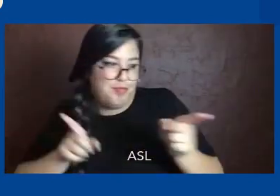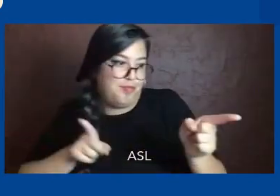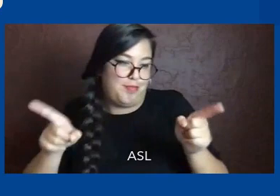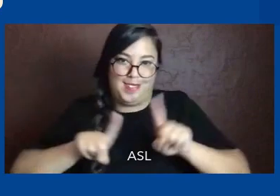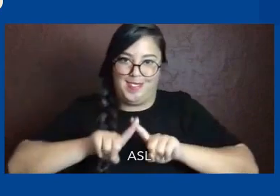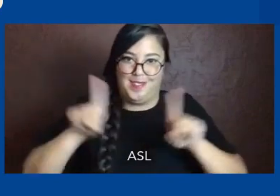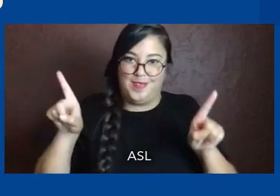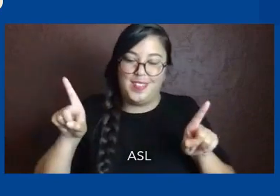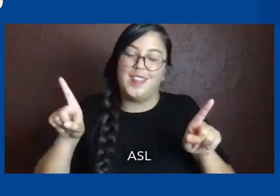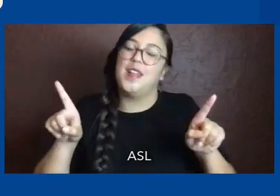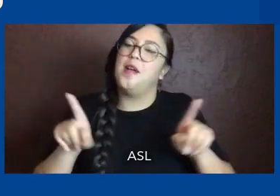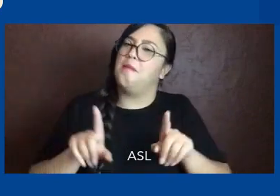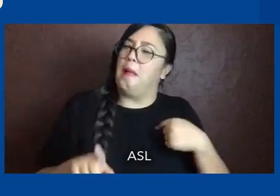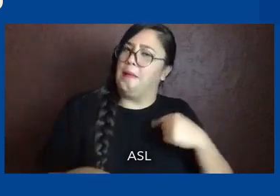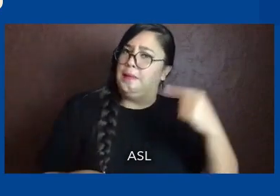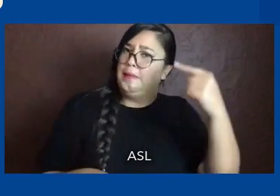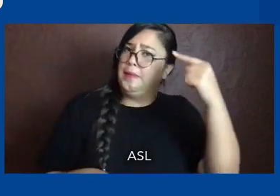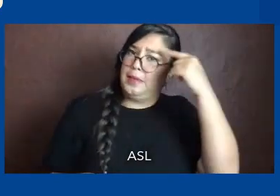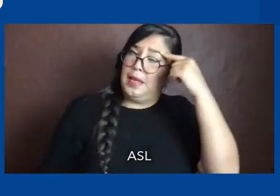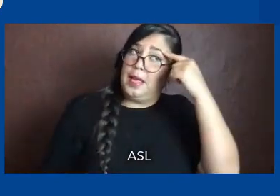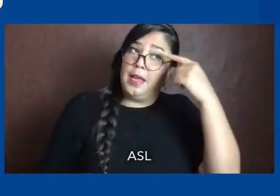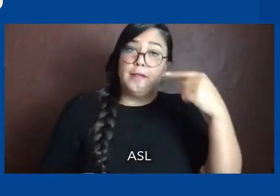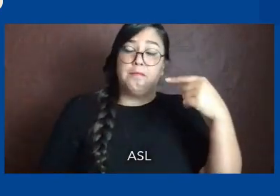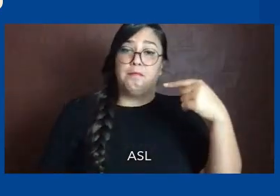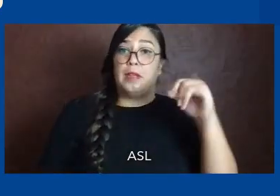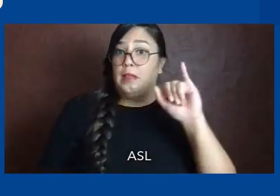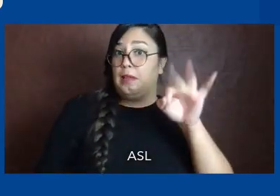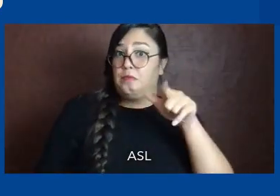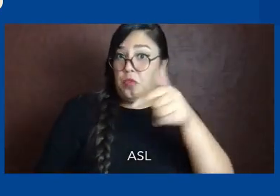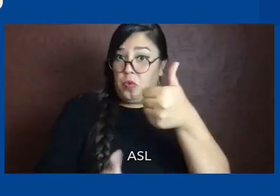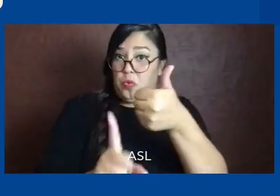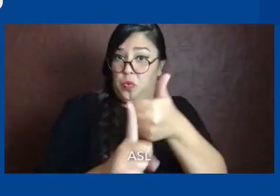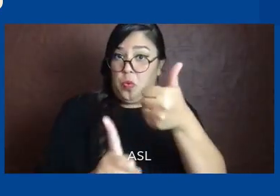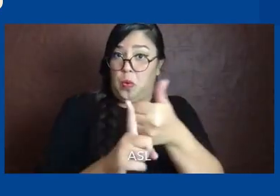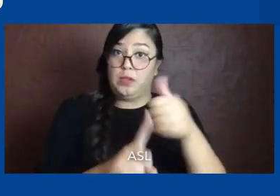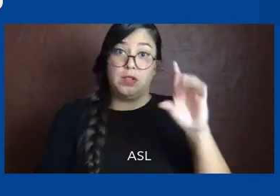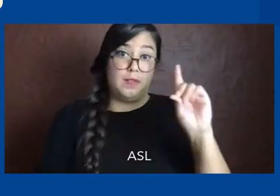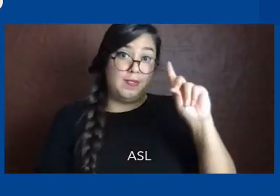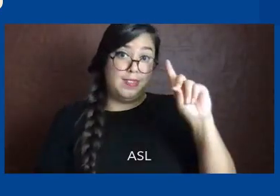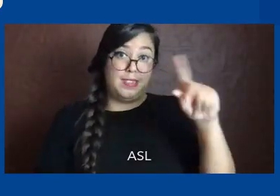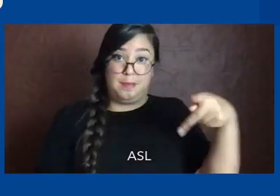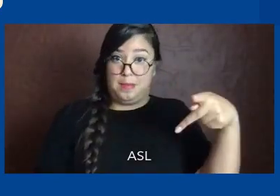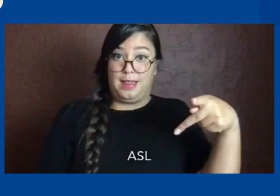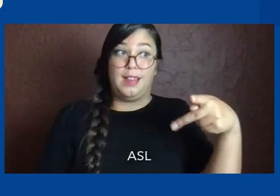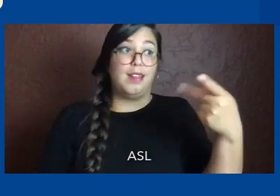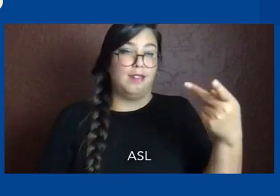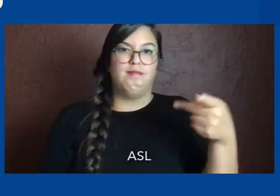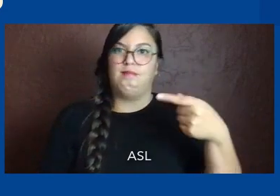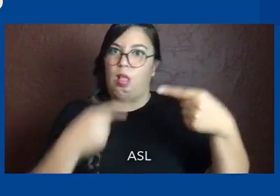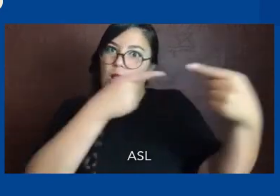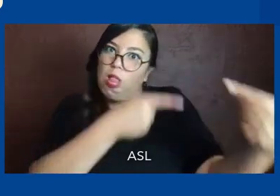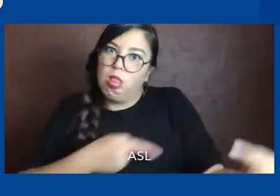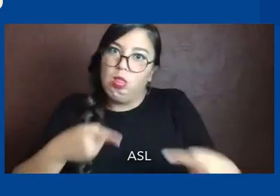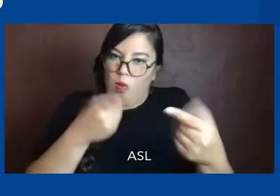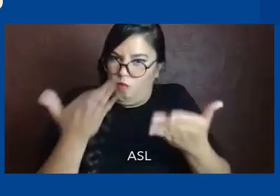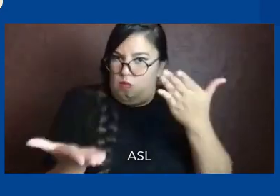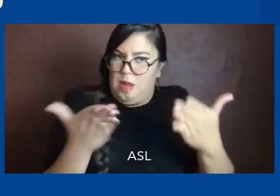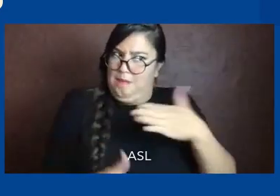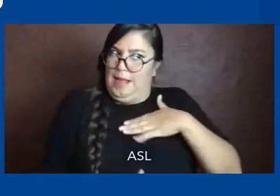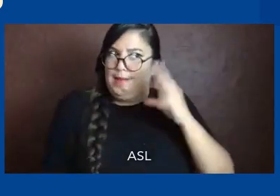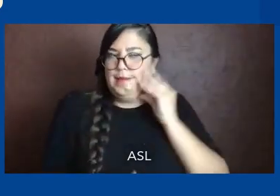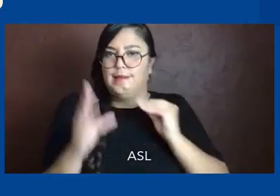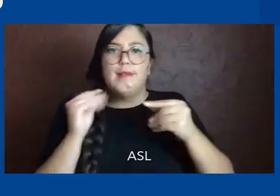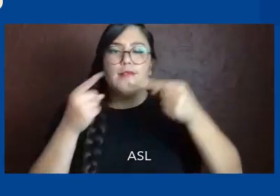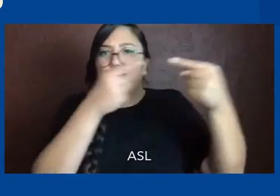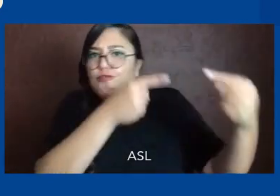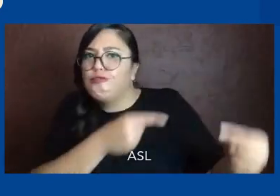especially something that as a director DP I struggle with a lot, because I'm outside of the projects that I'm